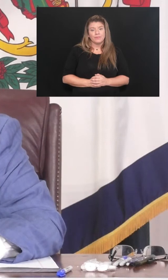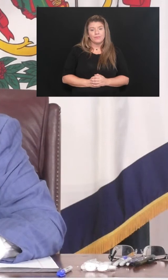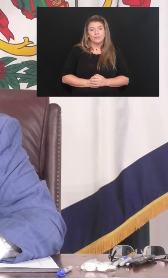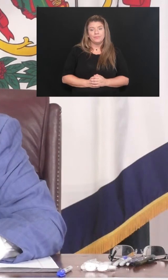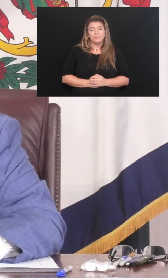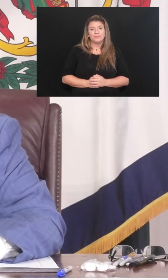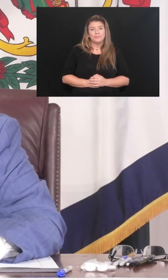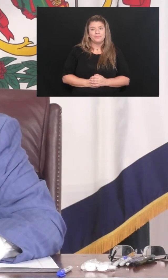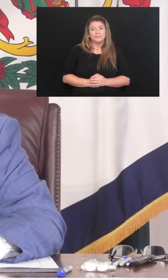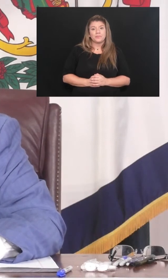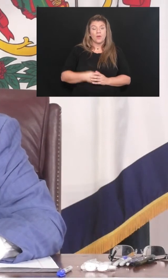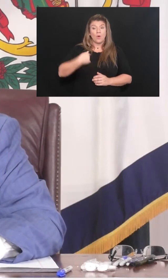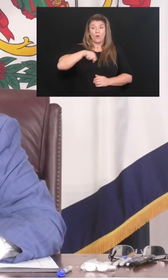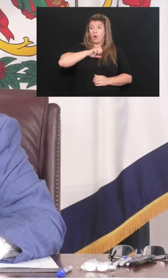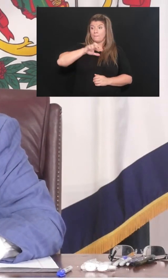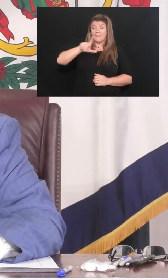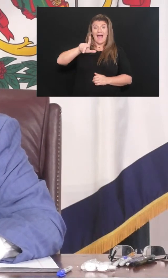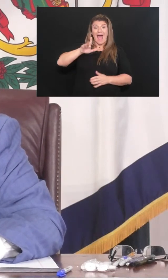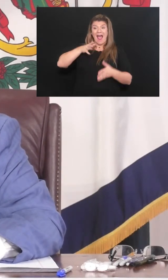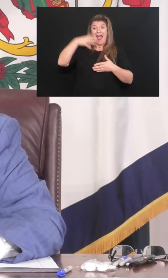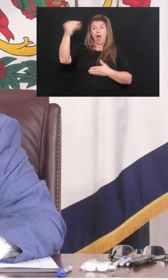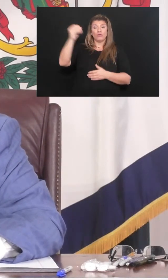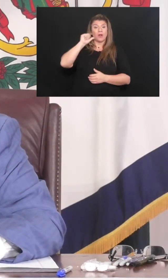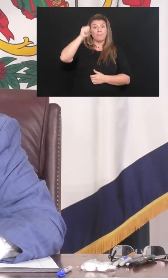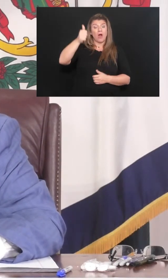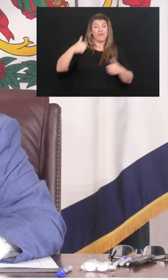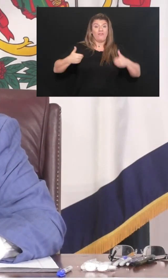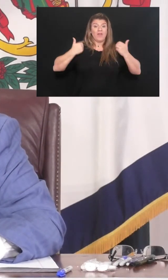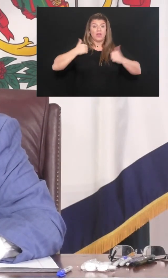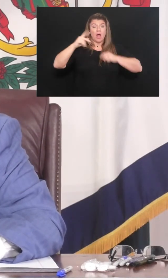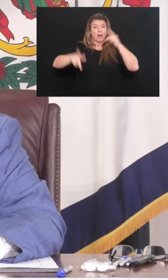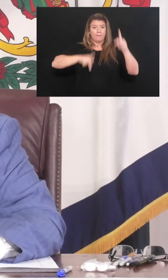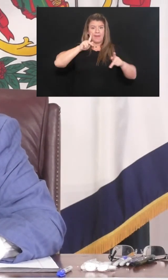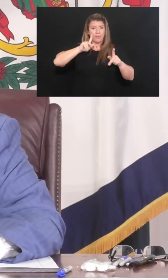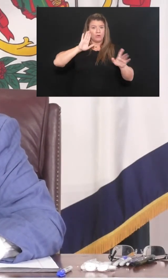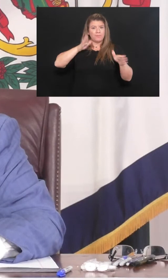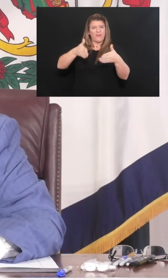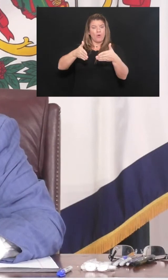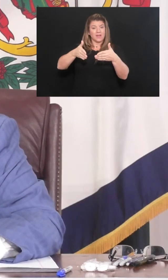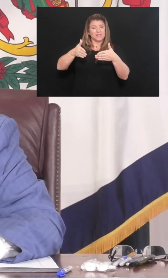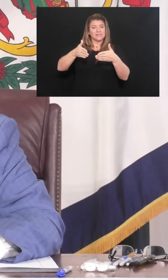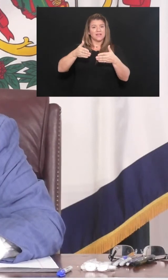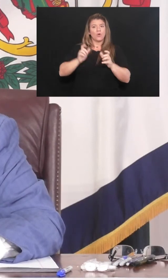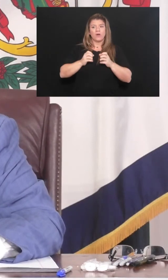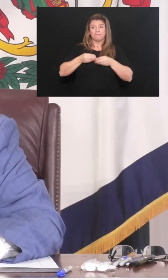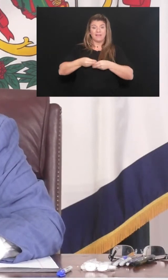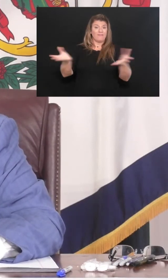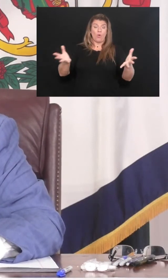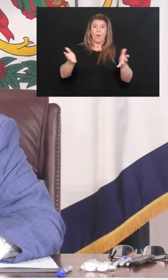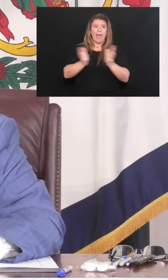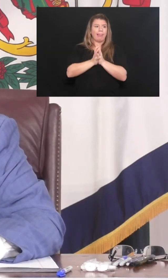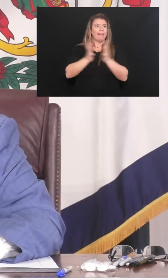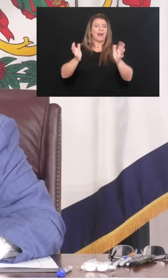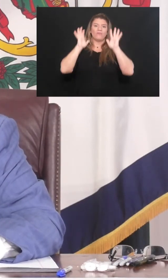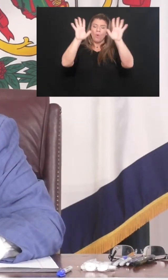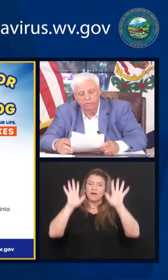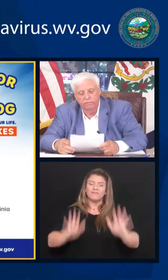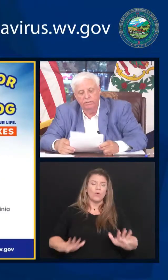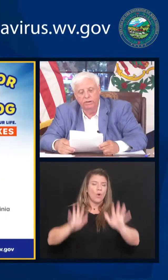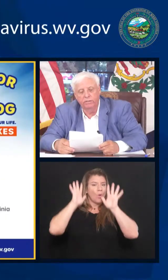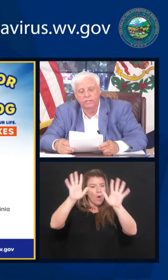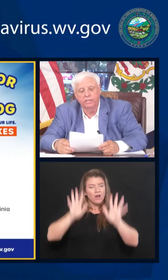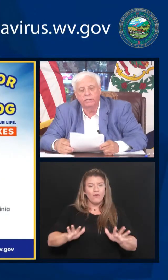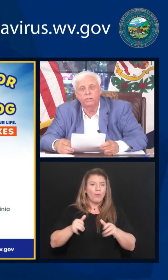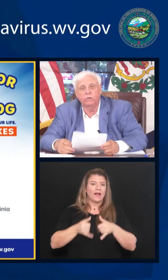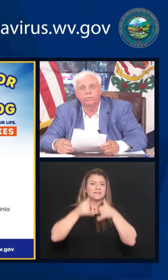going to go back on the road again tomorrow, doing stuff with our young people primarily and everything. We're giving away a lot of wonderful, wonderful prizes